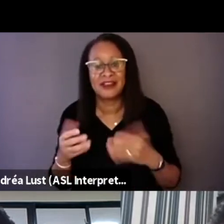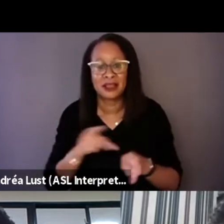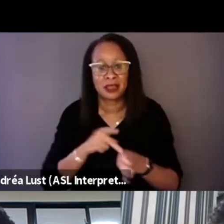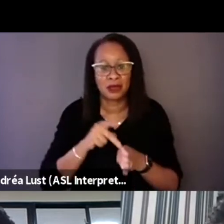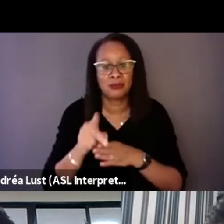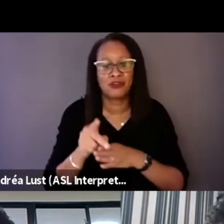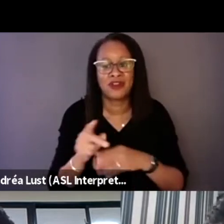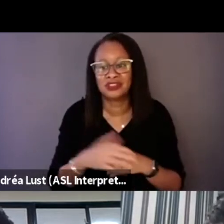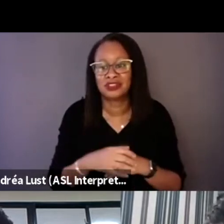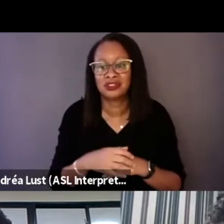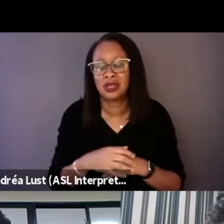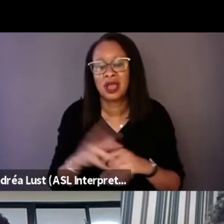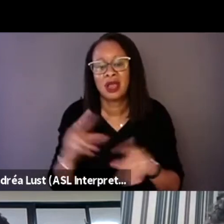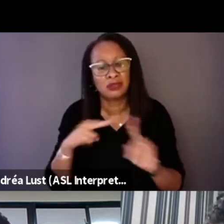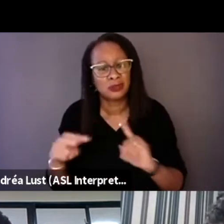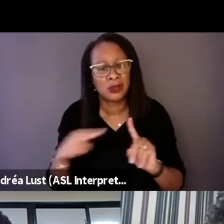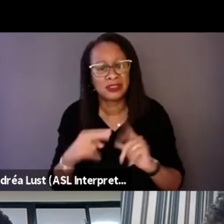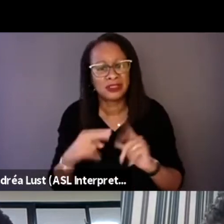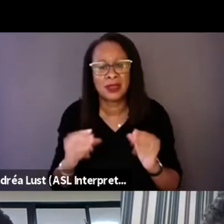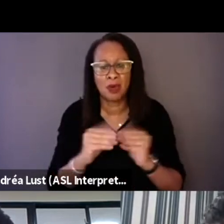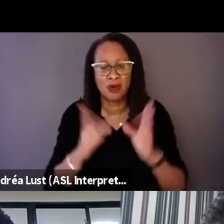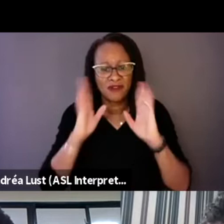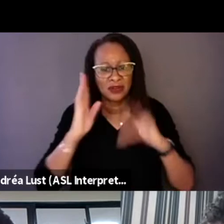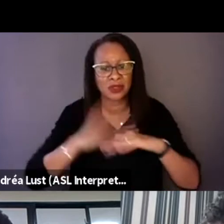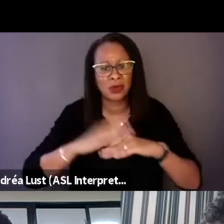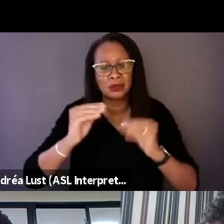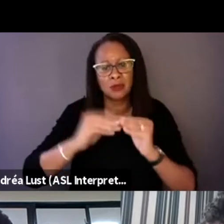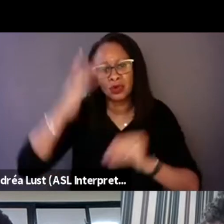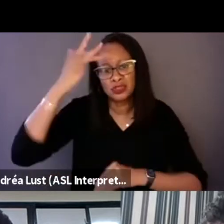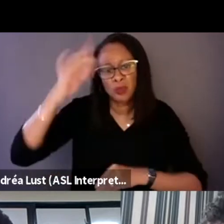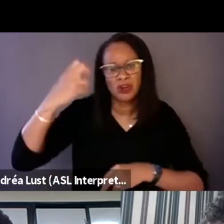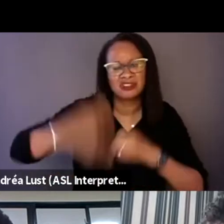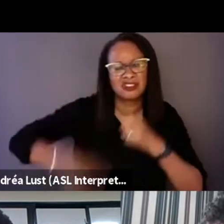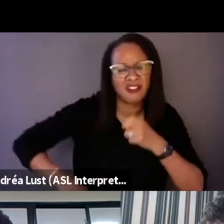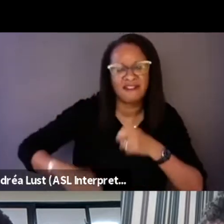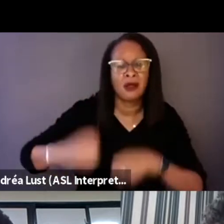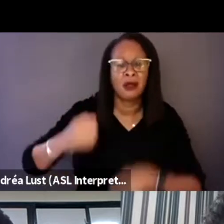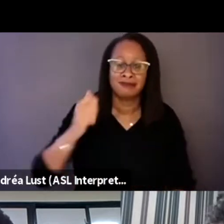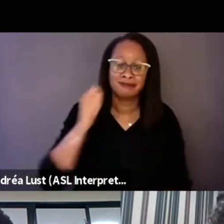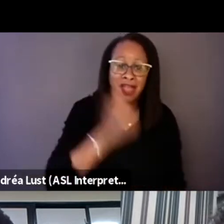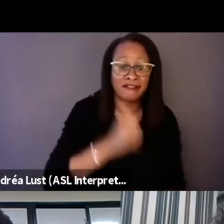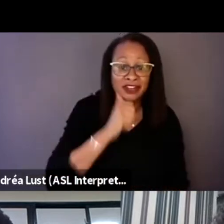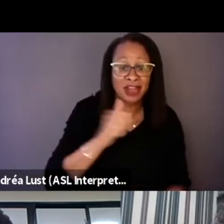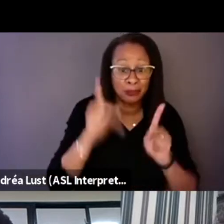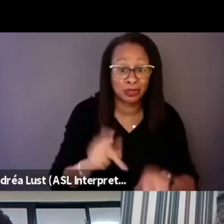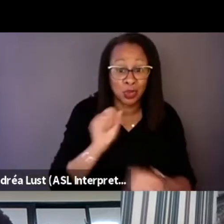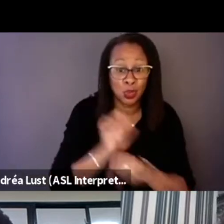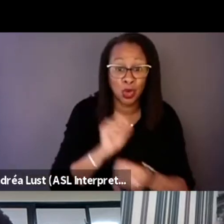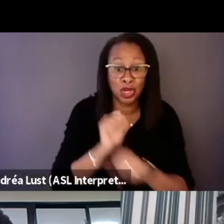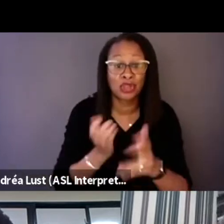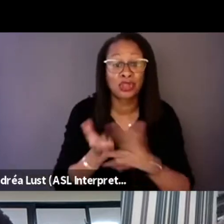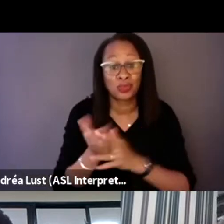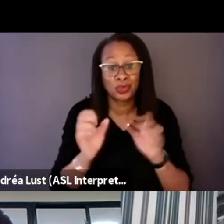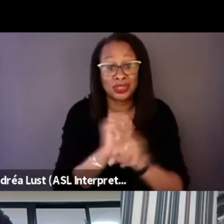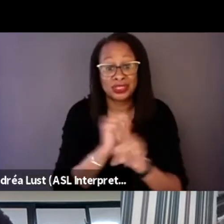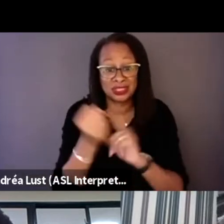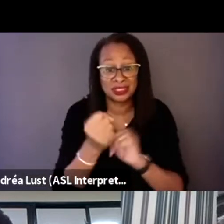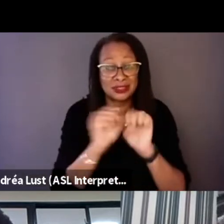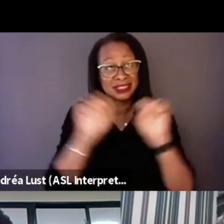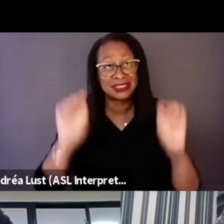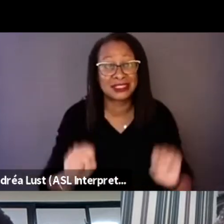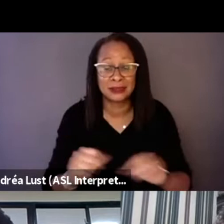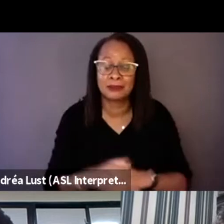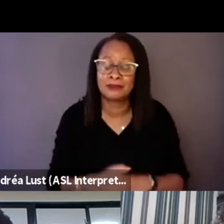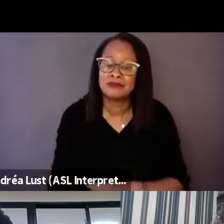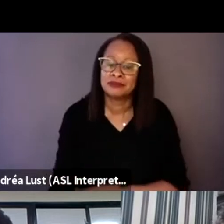focus on, a smart, tough, ordinary person working through the system. And I wonder for you,